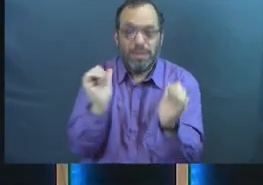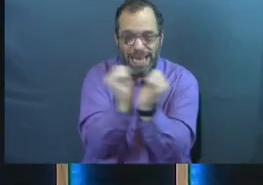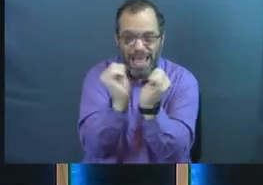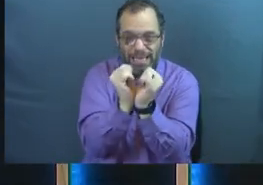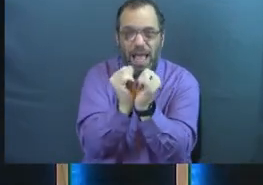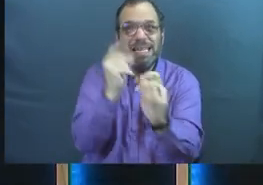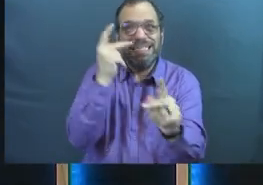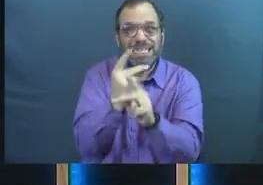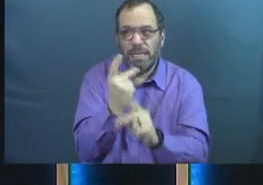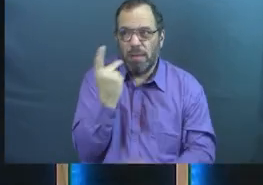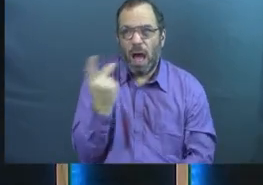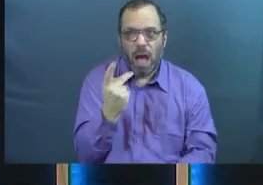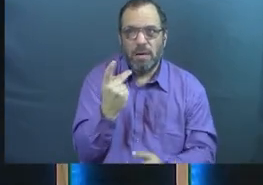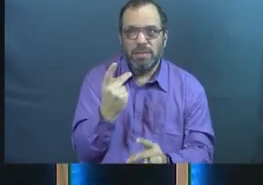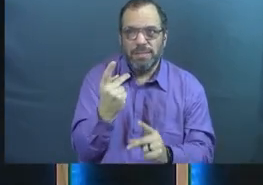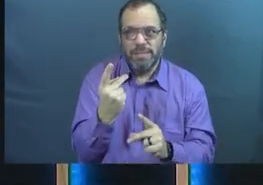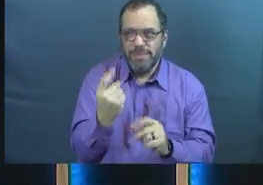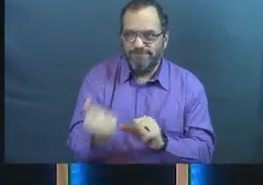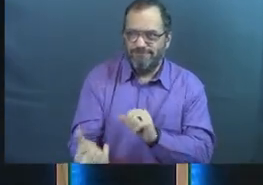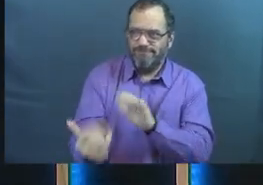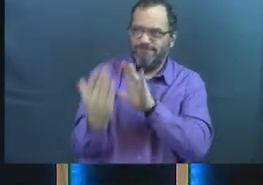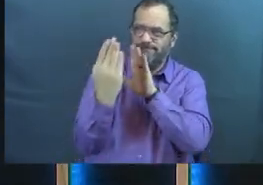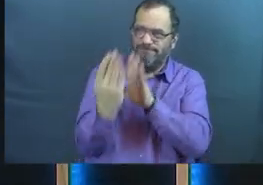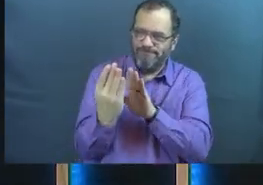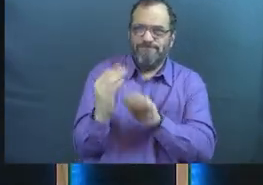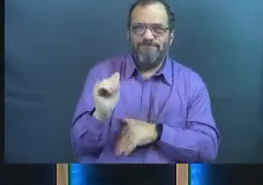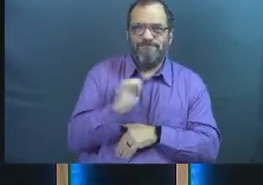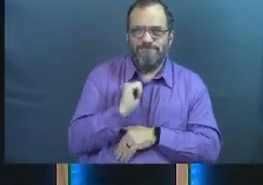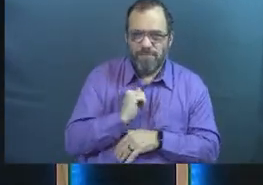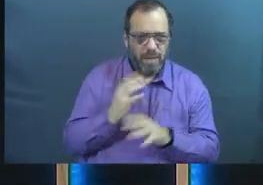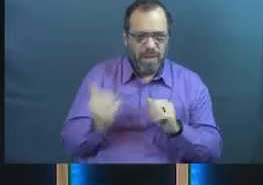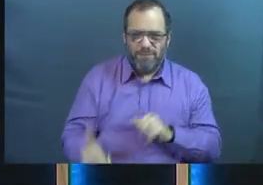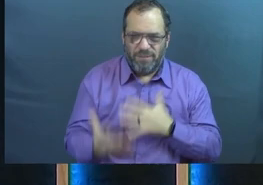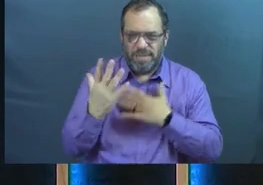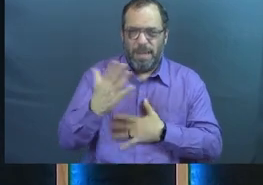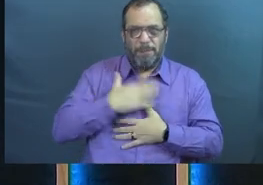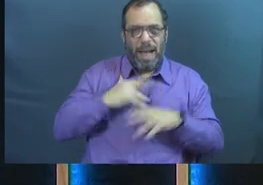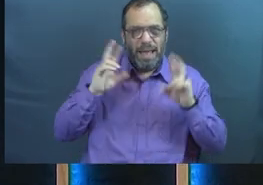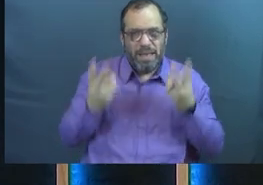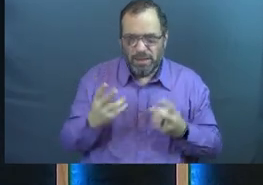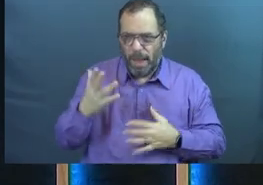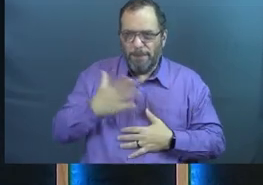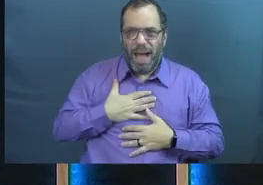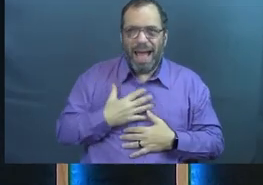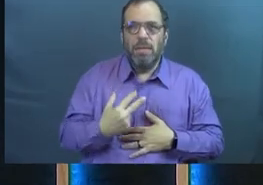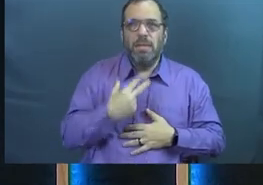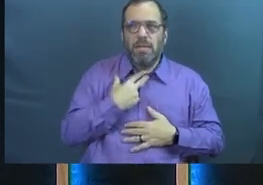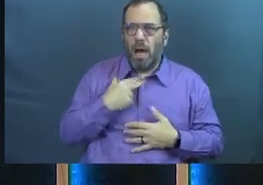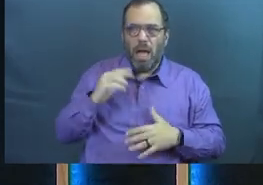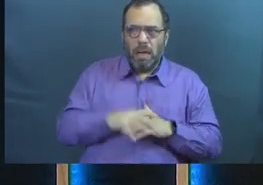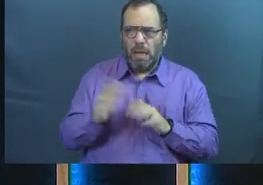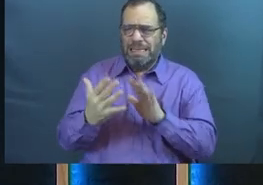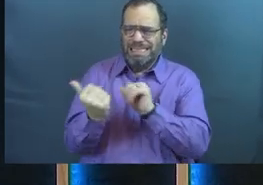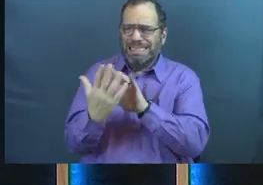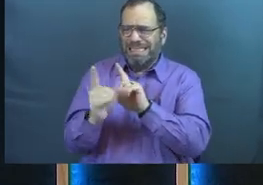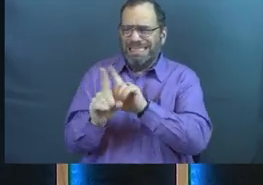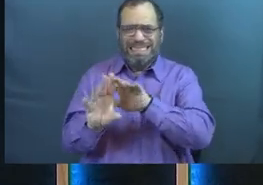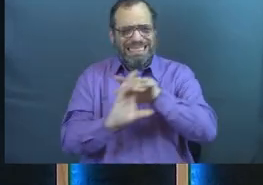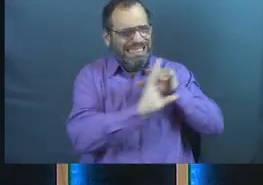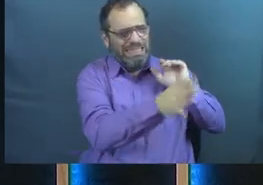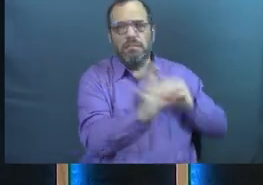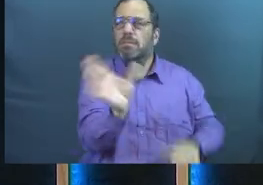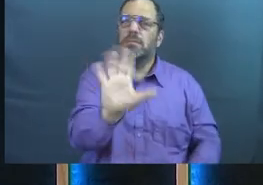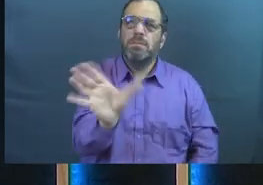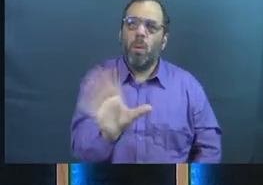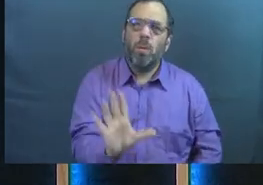are meant to keep us facing ourselves, facing our own issues, our own hangups, and not running away because we want to run